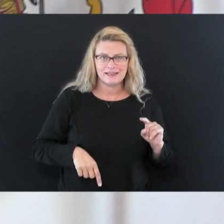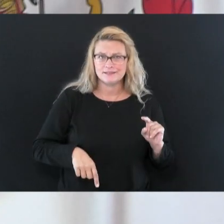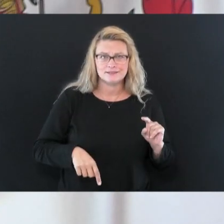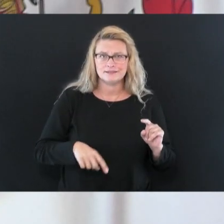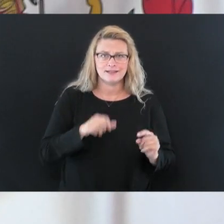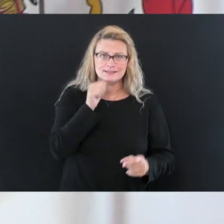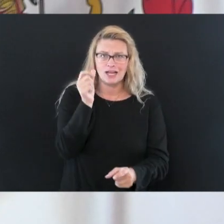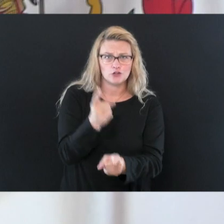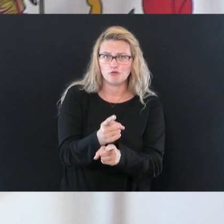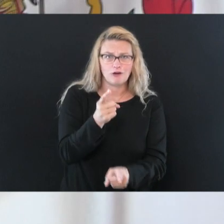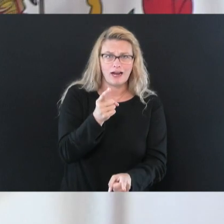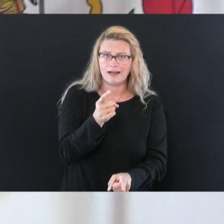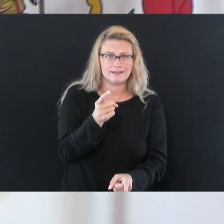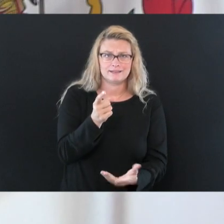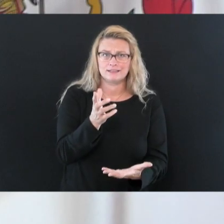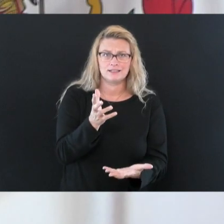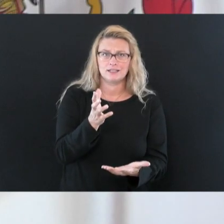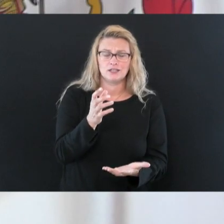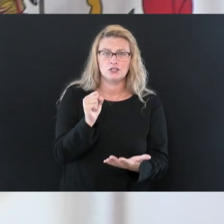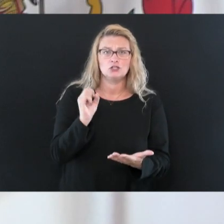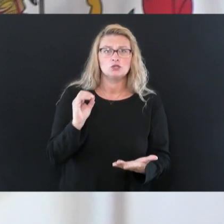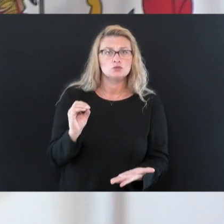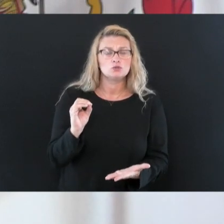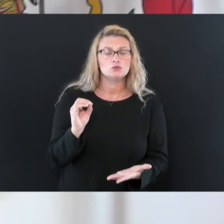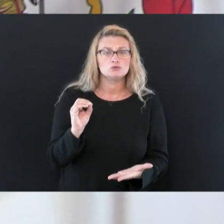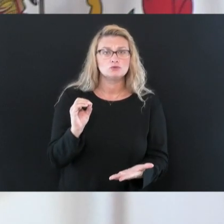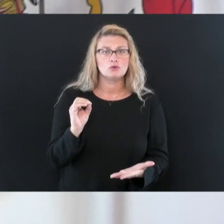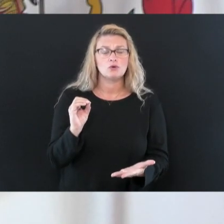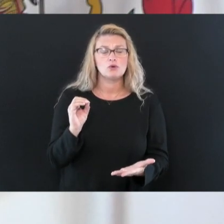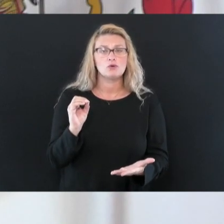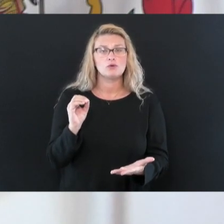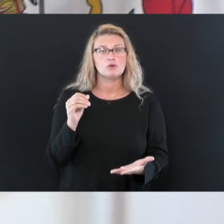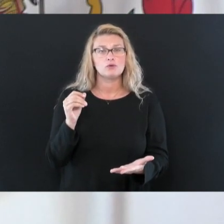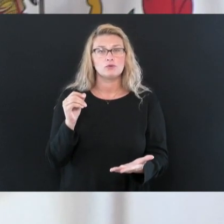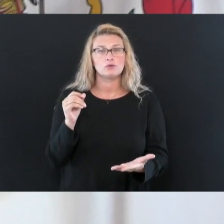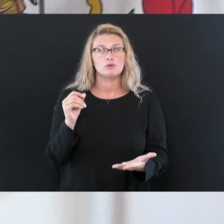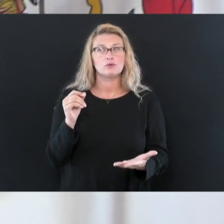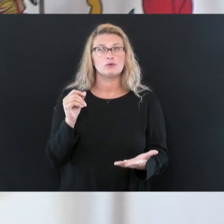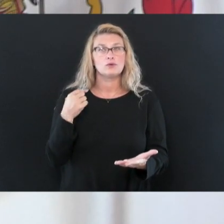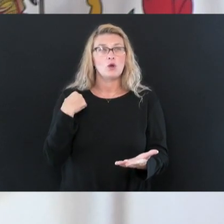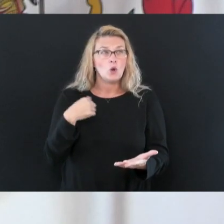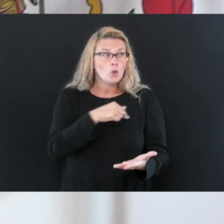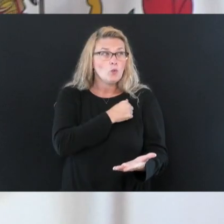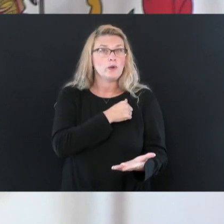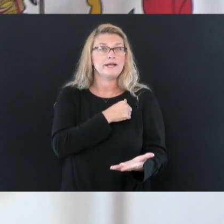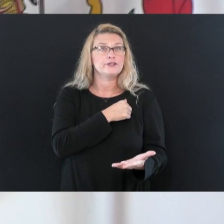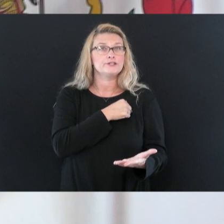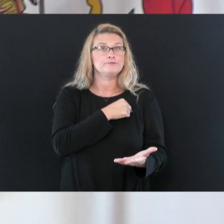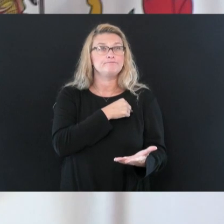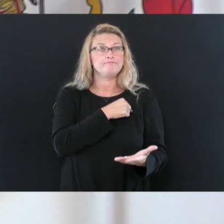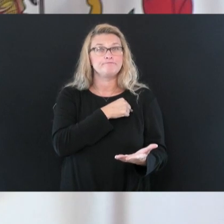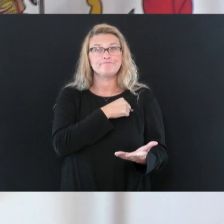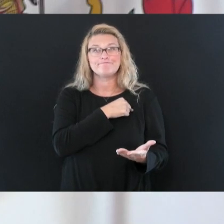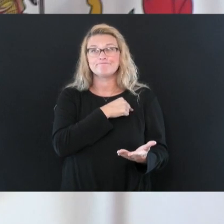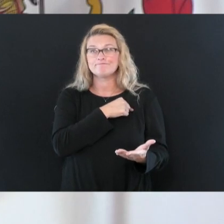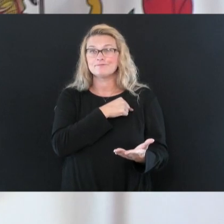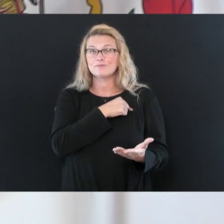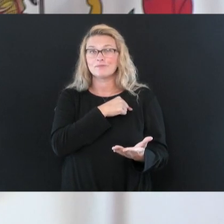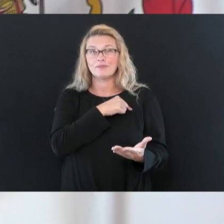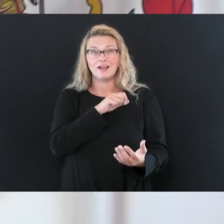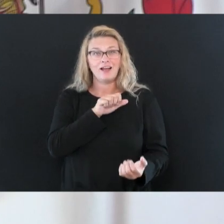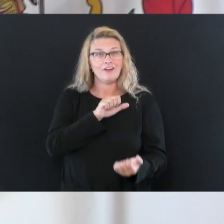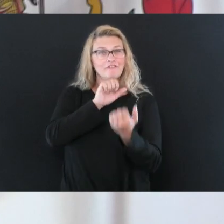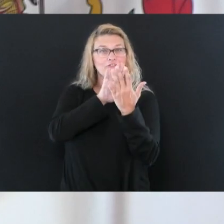it wouldn't be the right thing at all. We are dealing with stuff, and it is